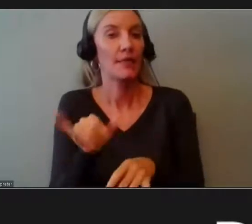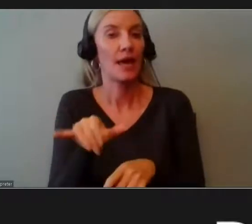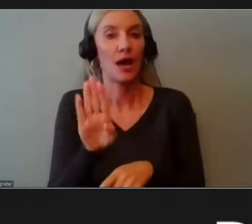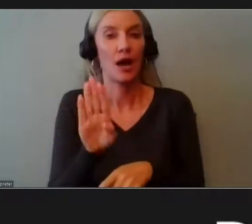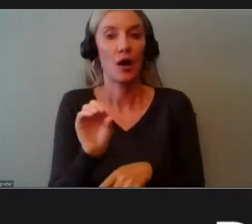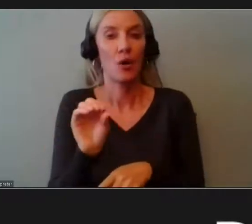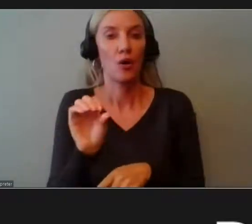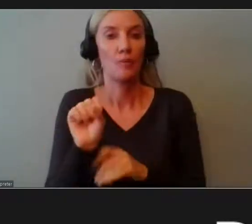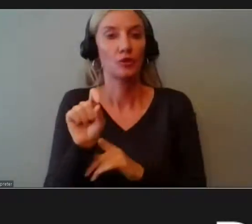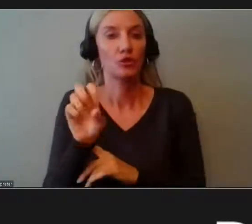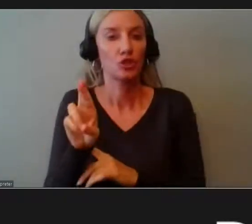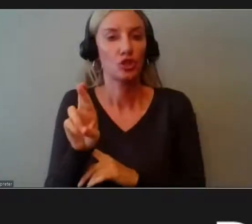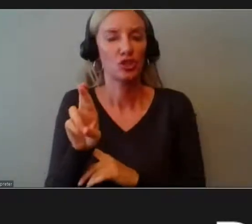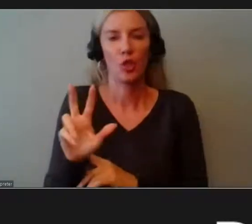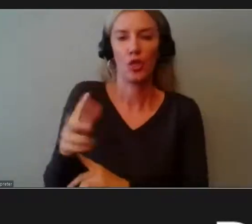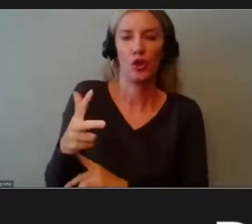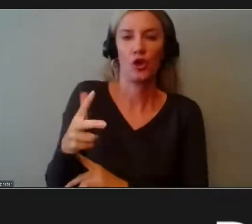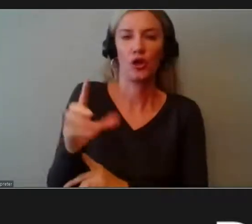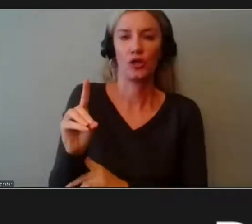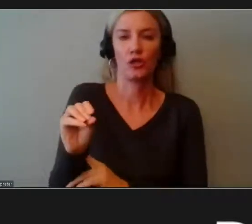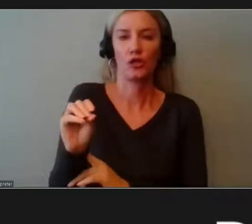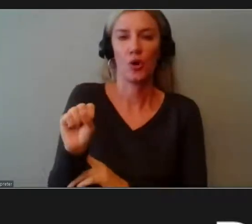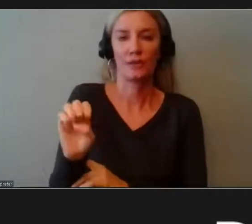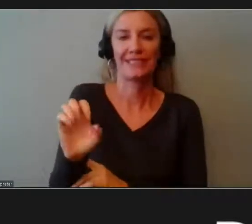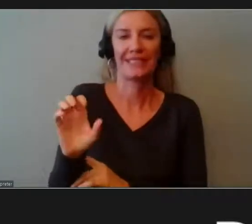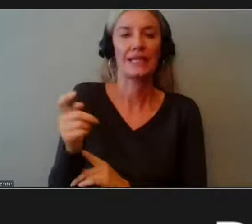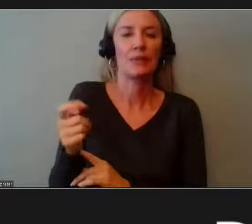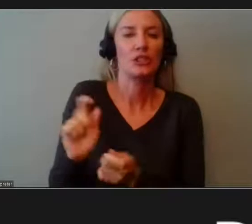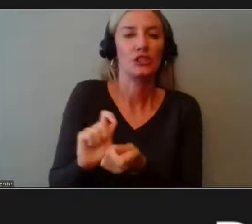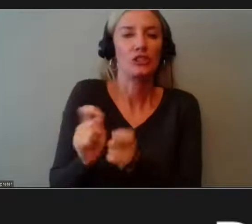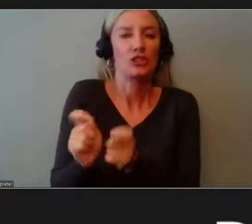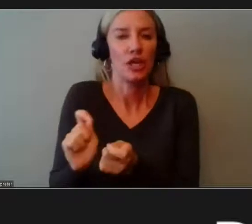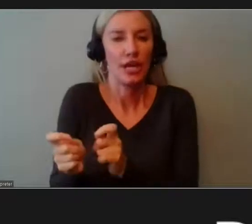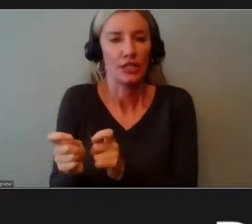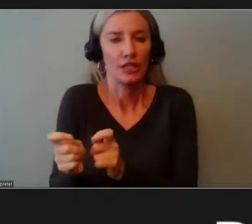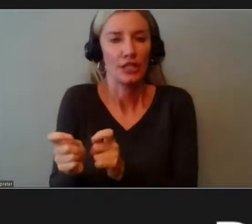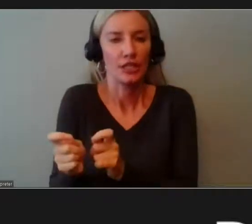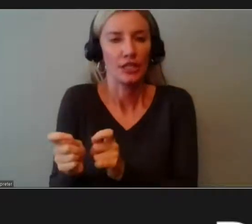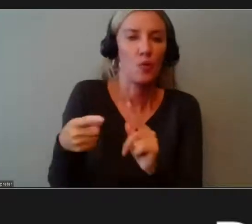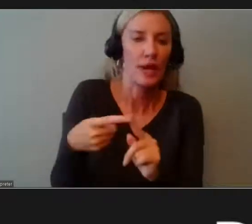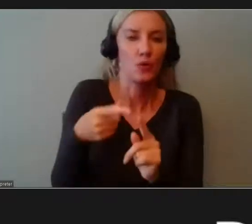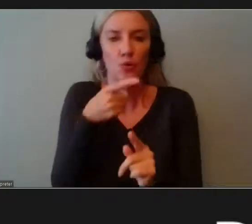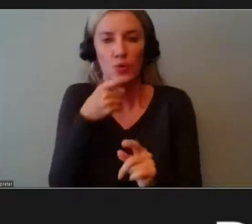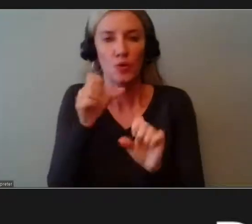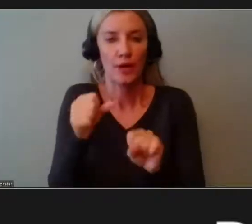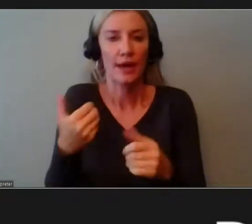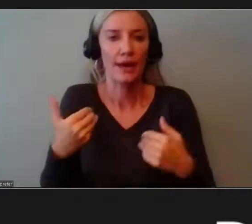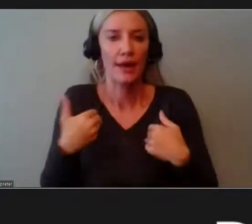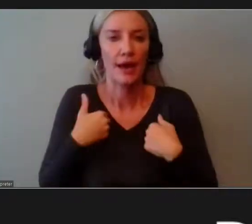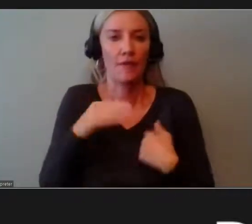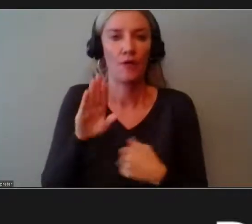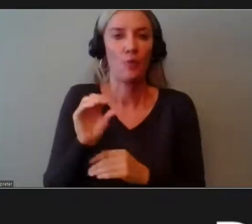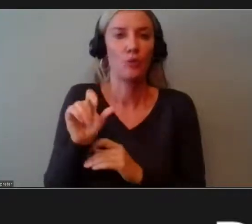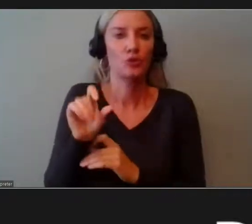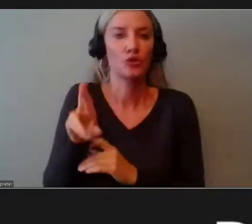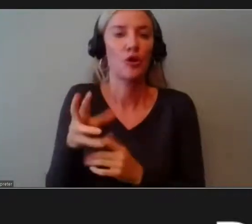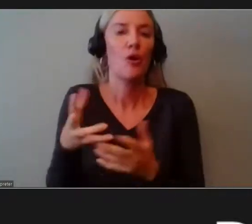or third dose. I know it's kind of changed a little bit about allowing people to have the booster. What are the requirements